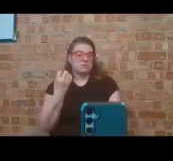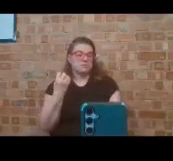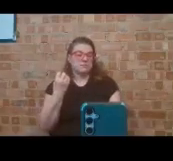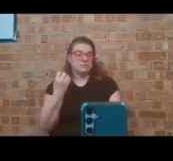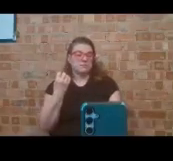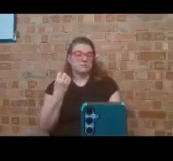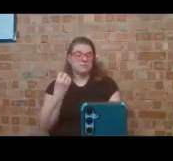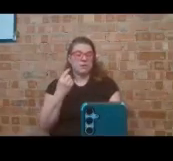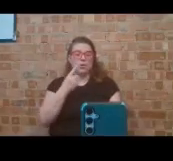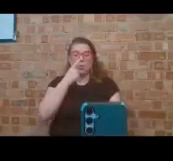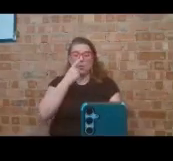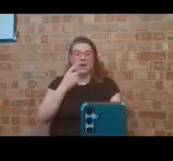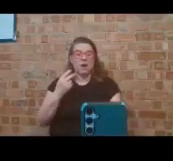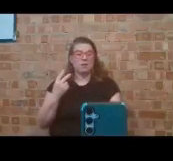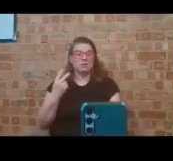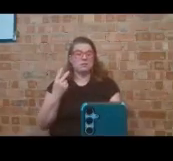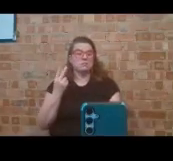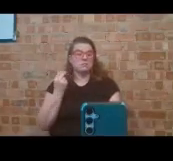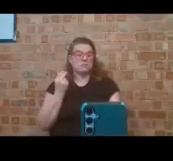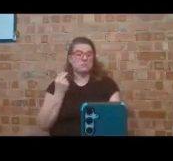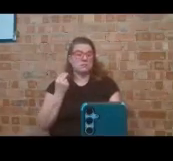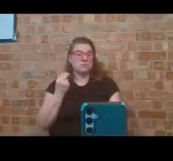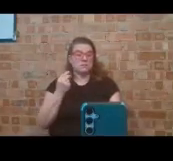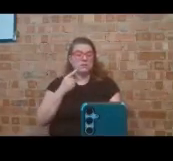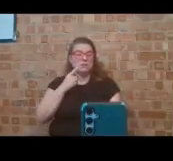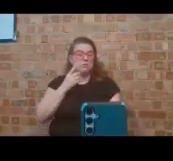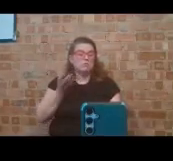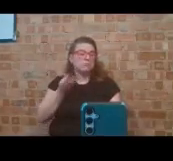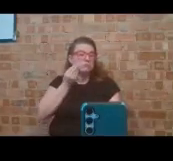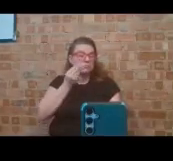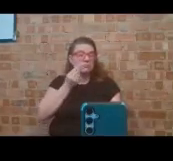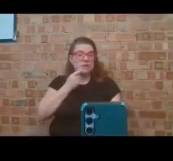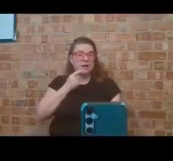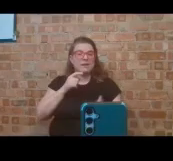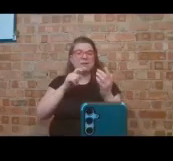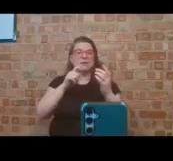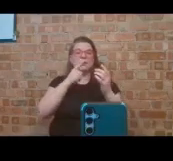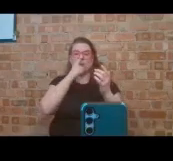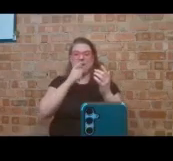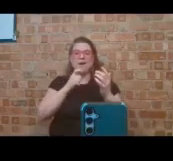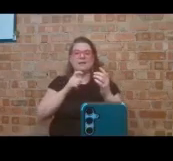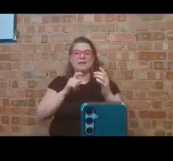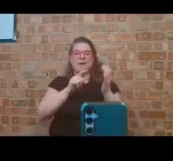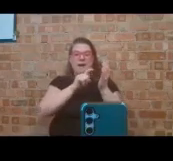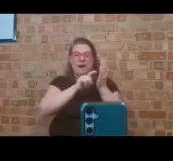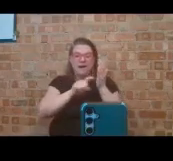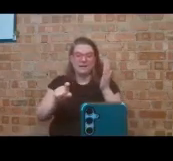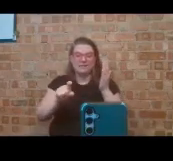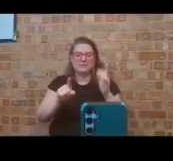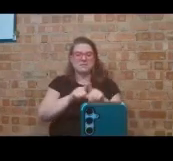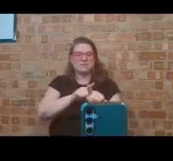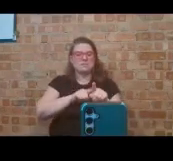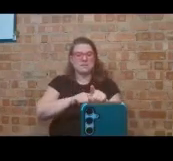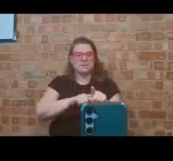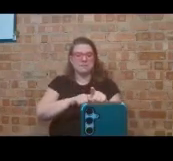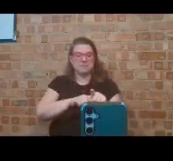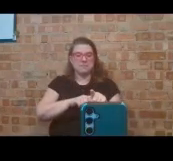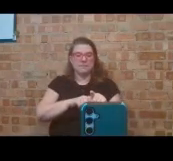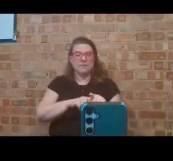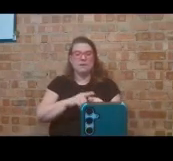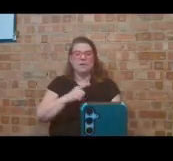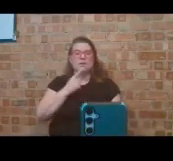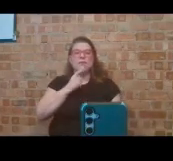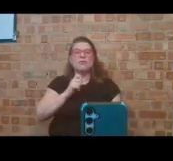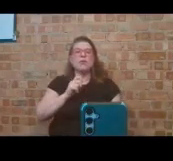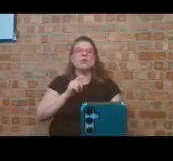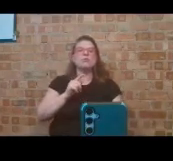have it reading aloud and highlighting words and text as you go along. Then you've got the speak